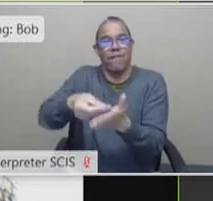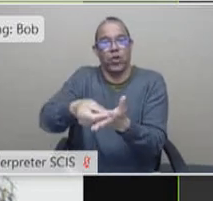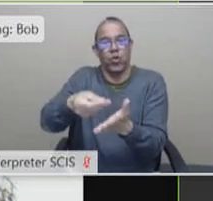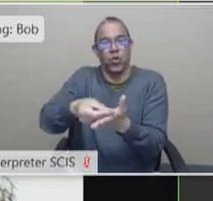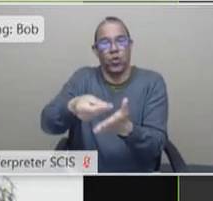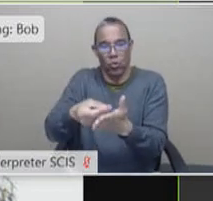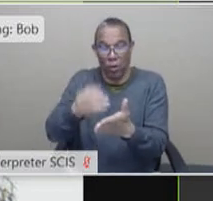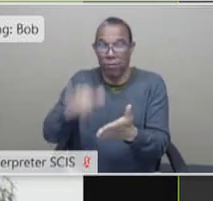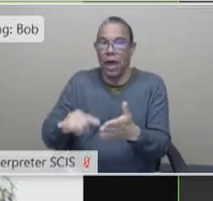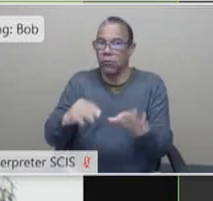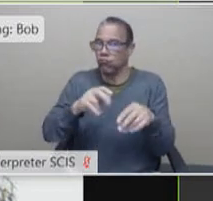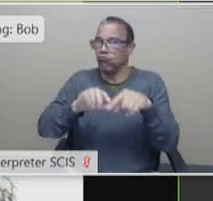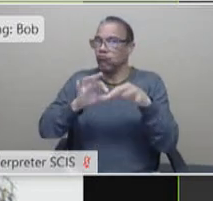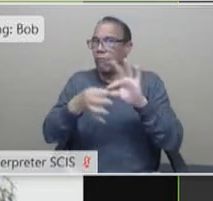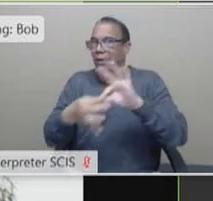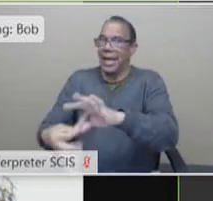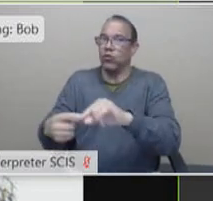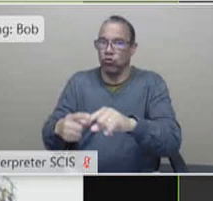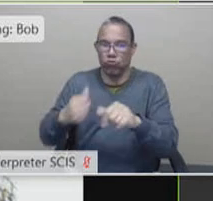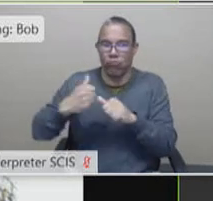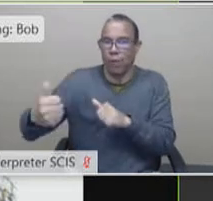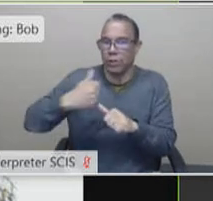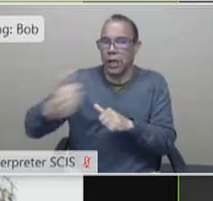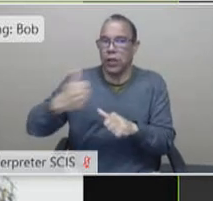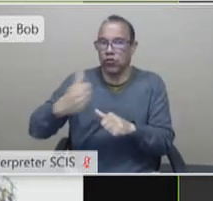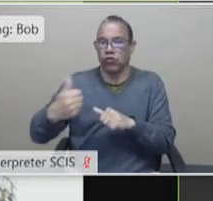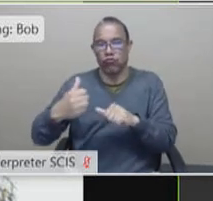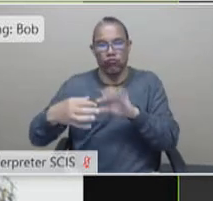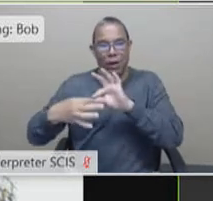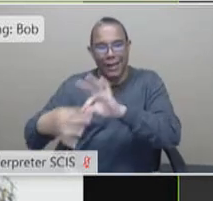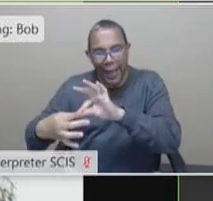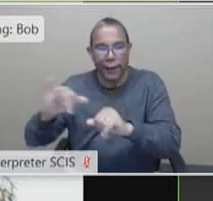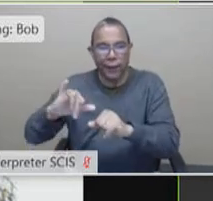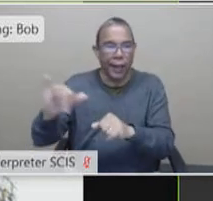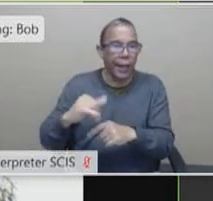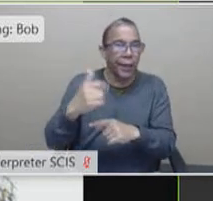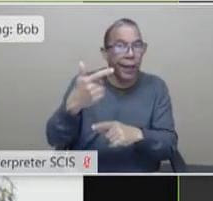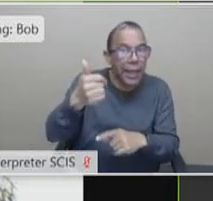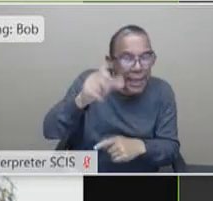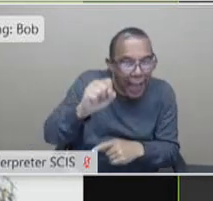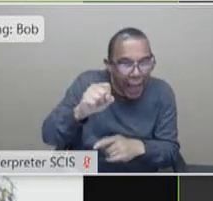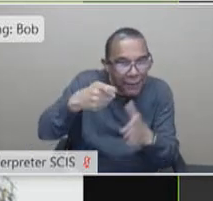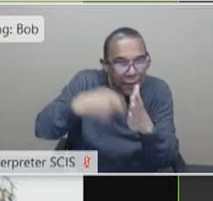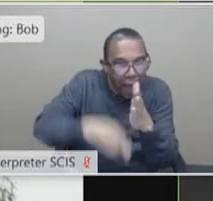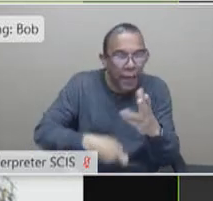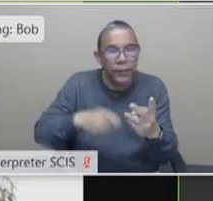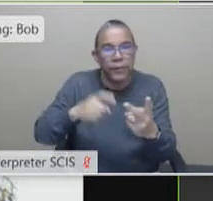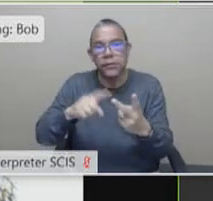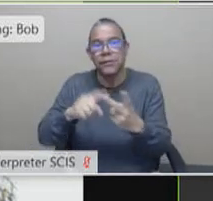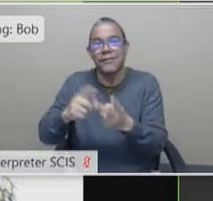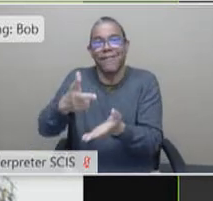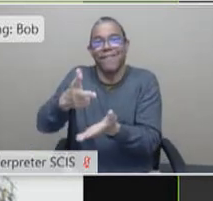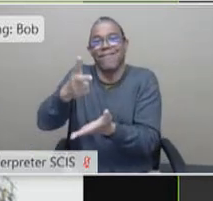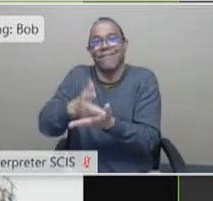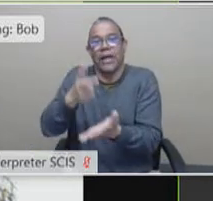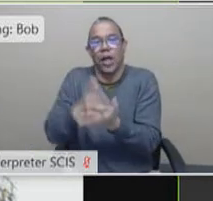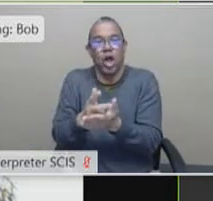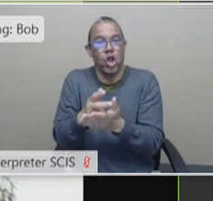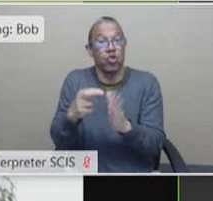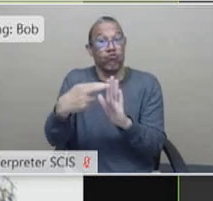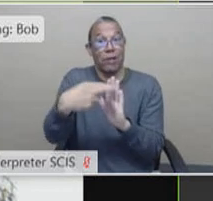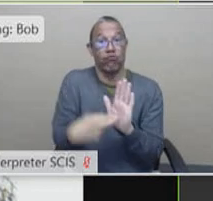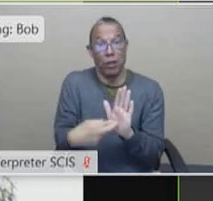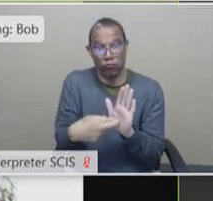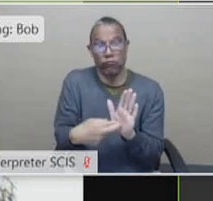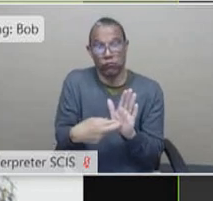on transportation related activity. It includes things like gas taxes and vehicle registration, titling fees, and that's a source at the